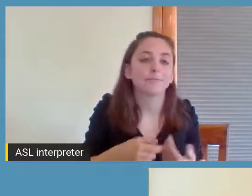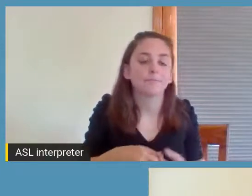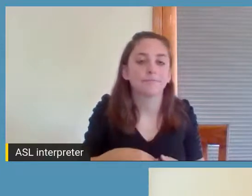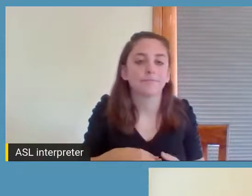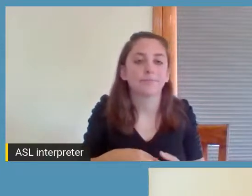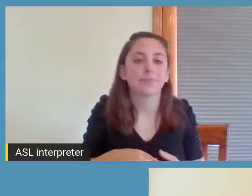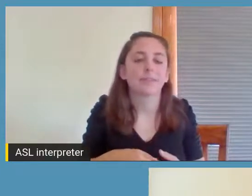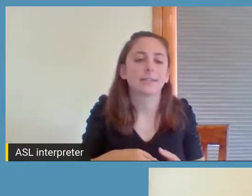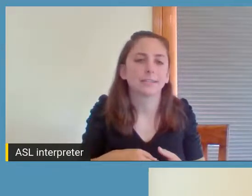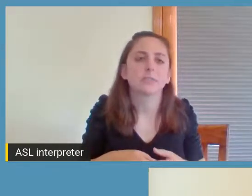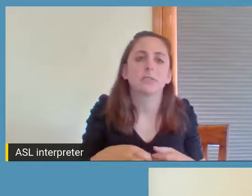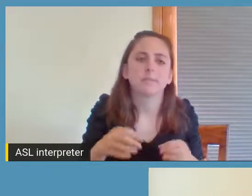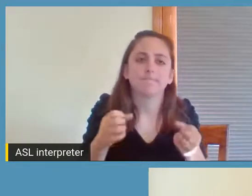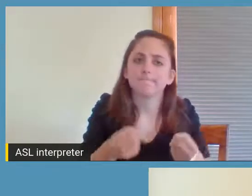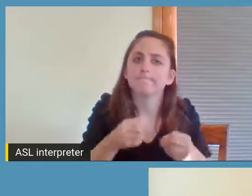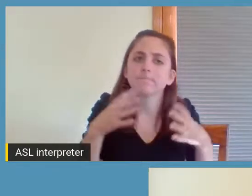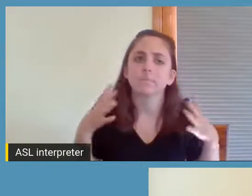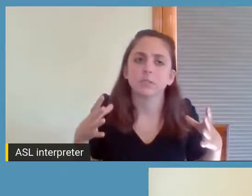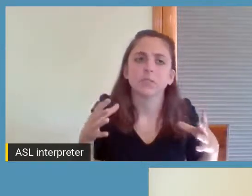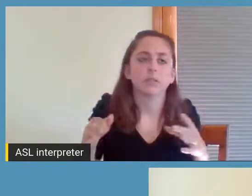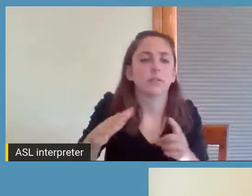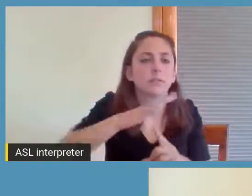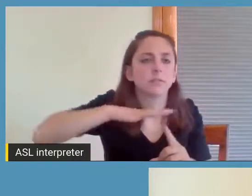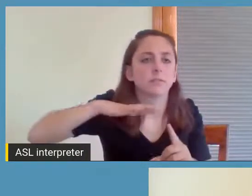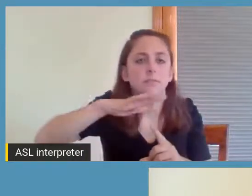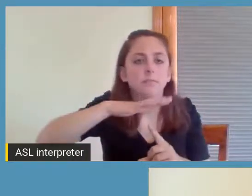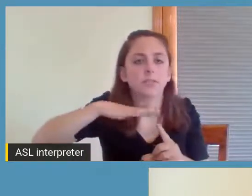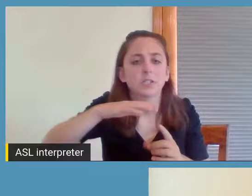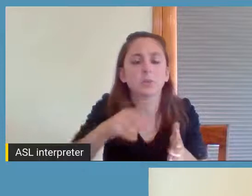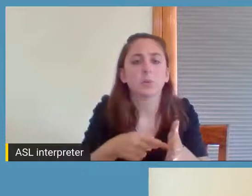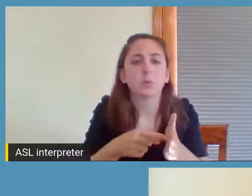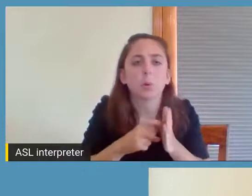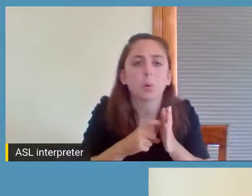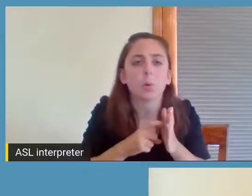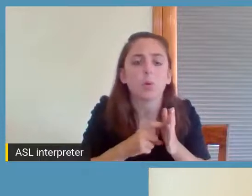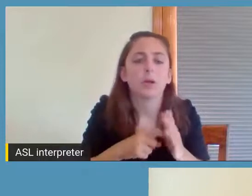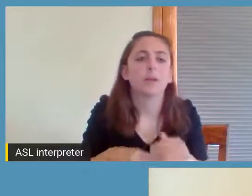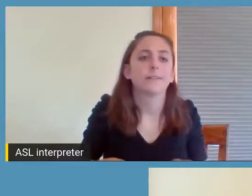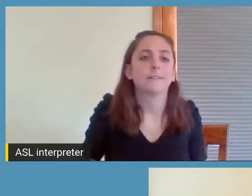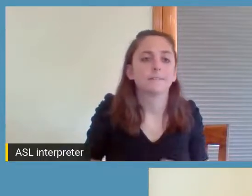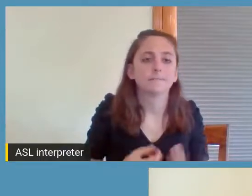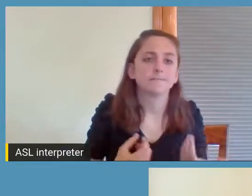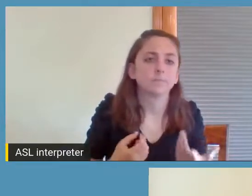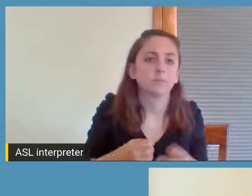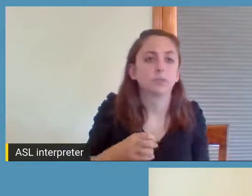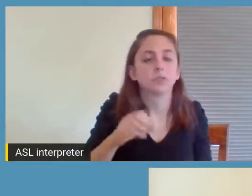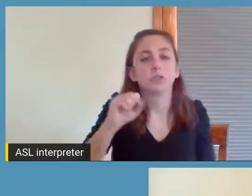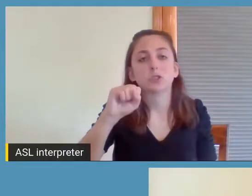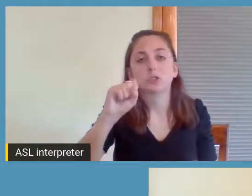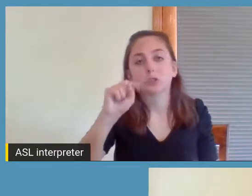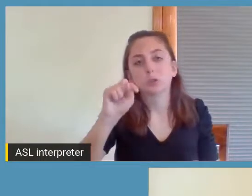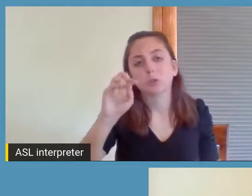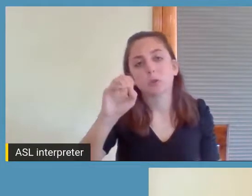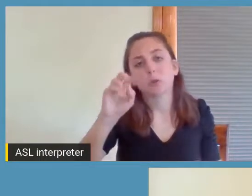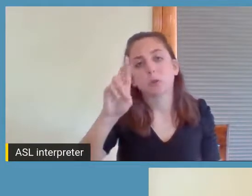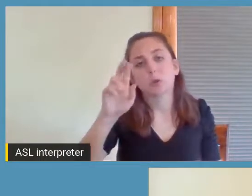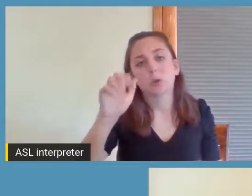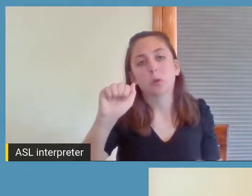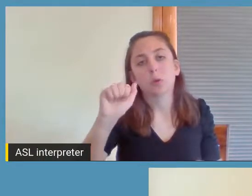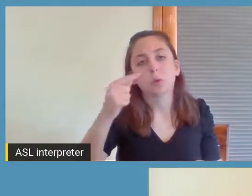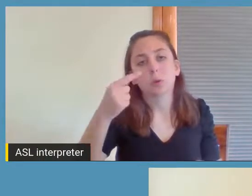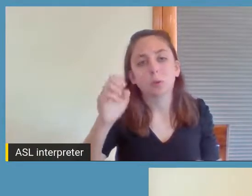up a lot of space. And it probably requires a lot of server and storage capacity on the side of the company.